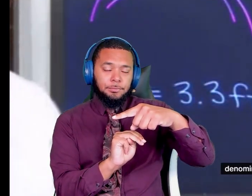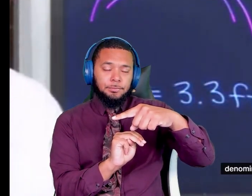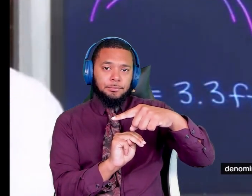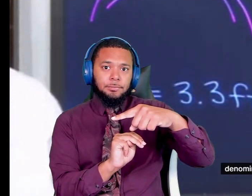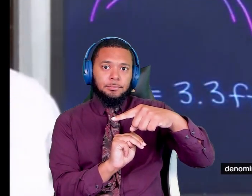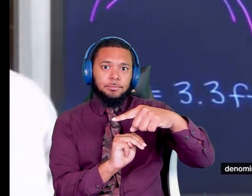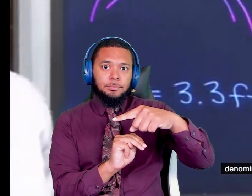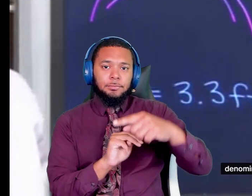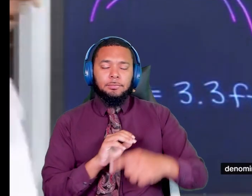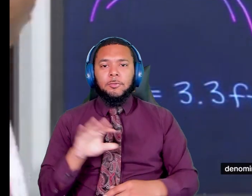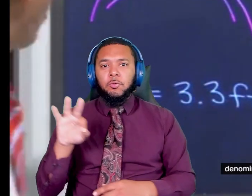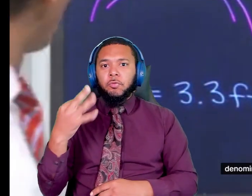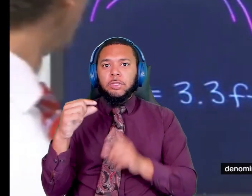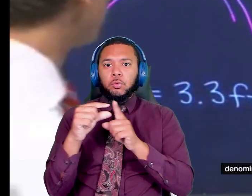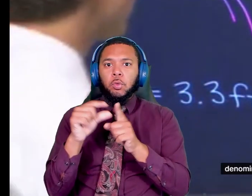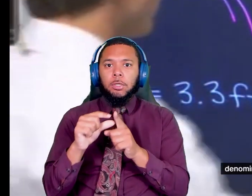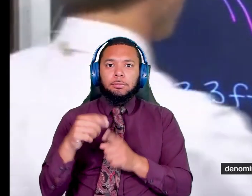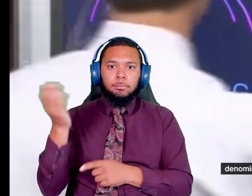say, dénominateur.